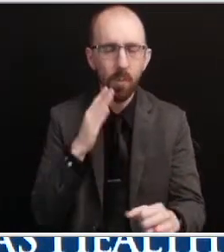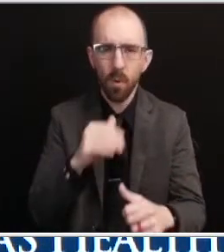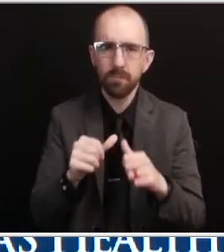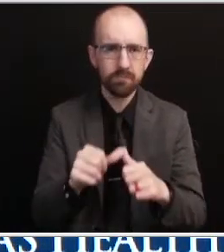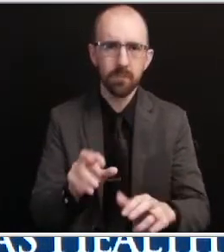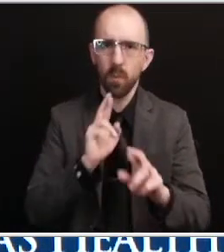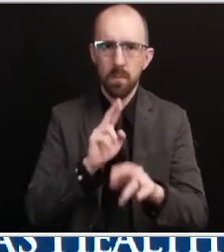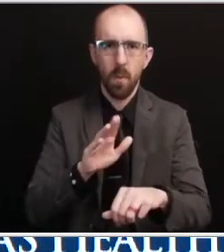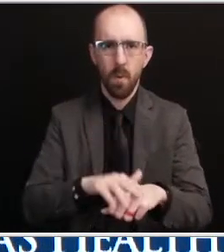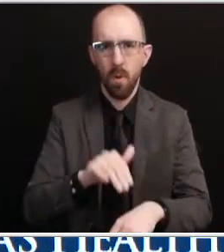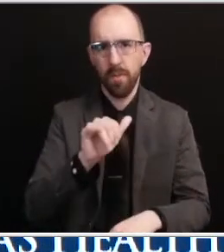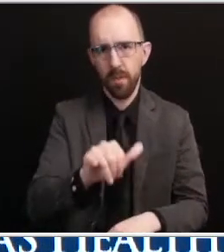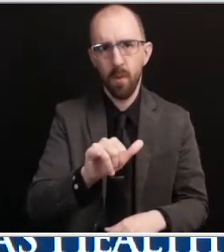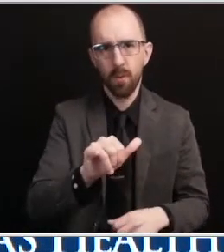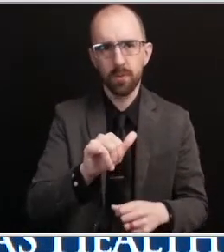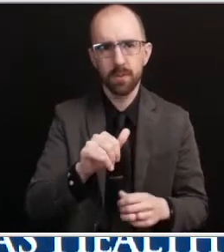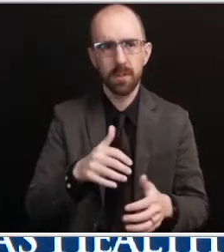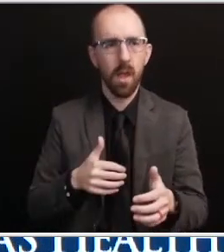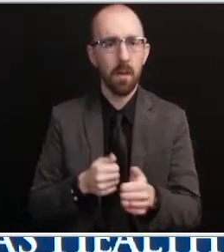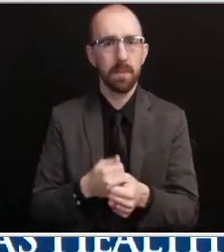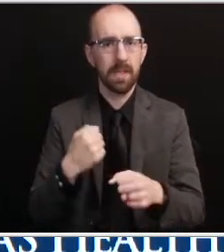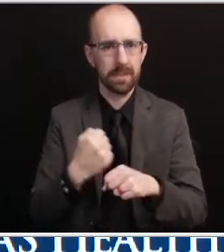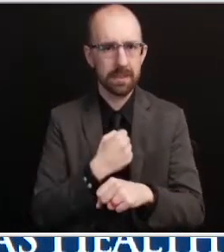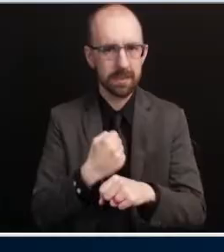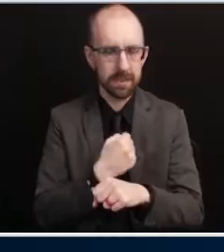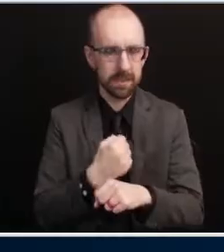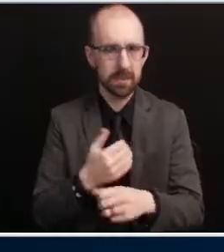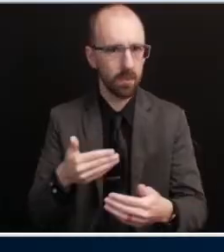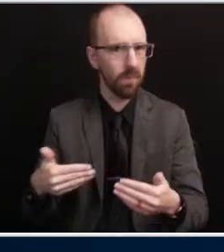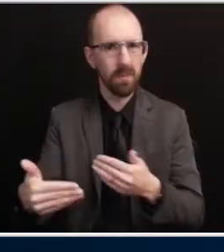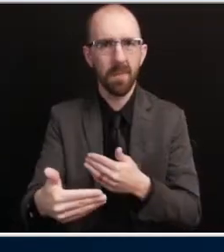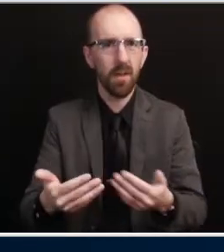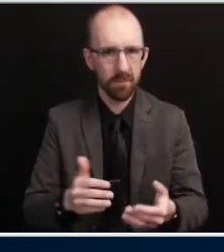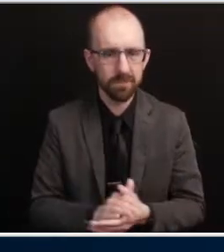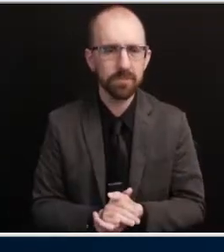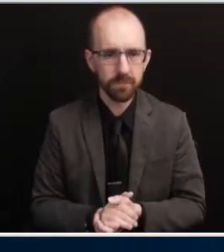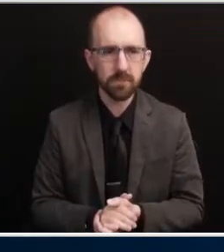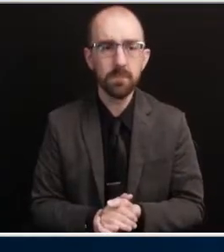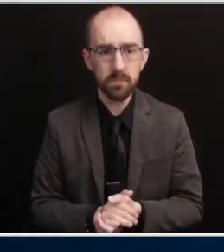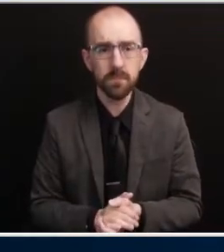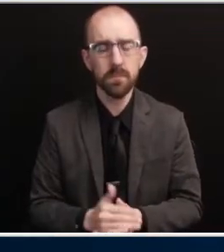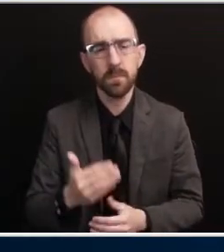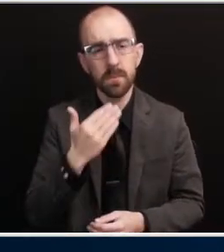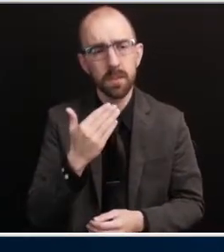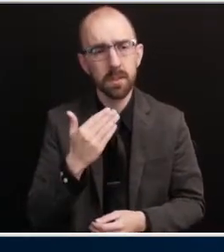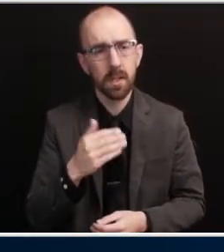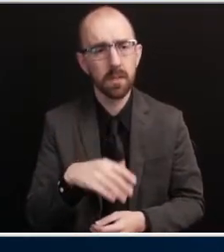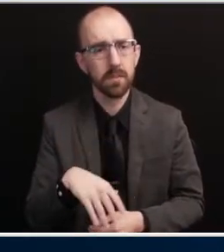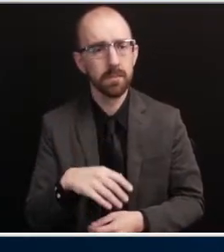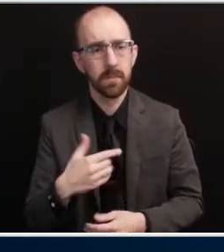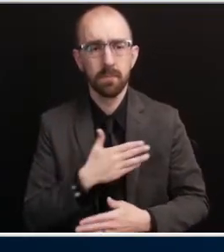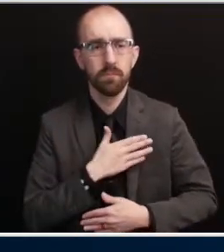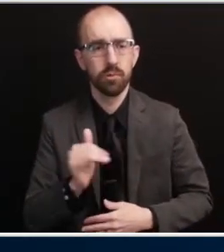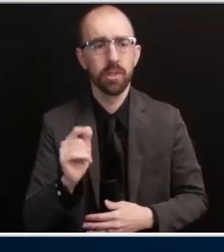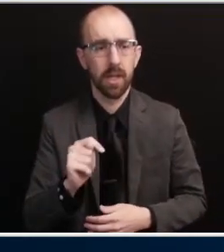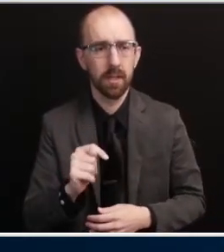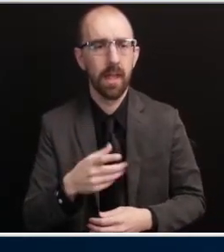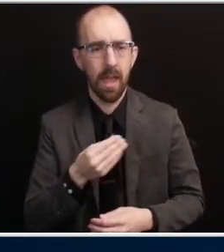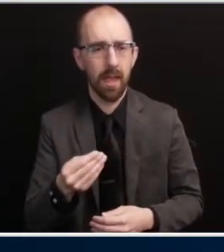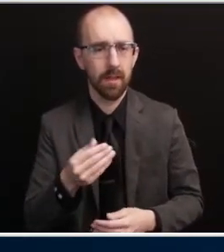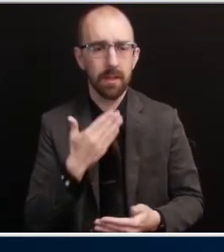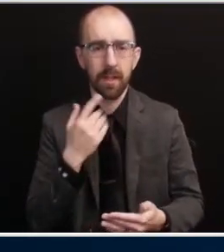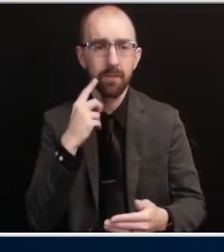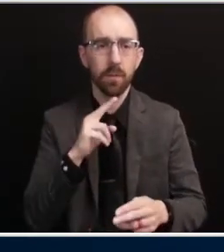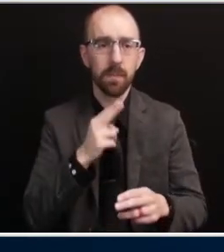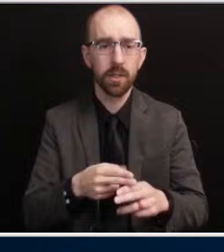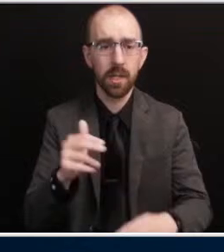those updated statistics and go from there. Great. Thanks, Dan. I appreciate it. Yeah, thanks about mentioning the ACIP thing, because